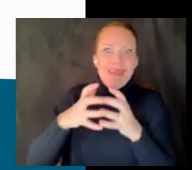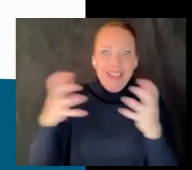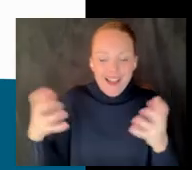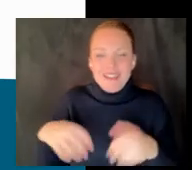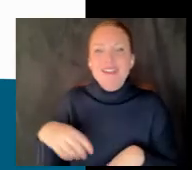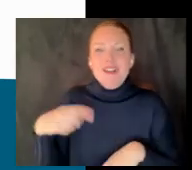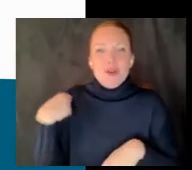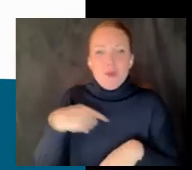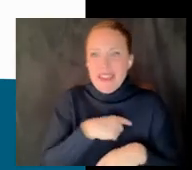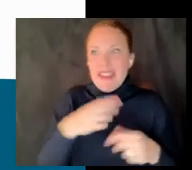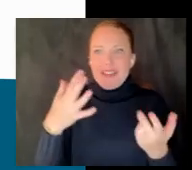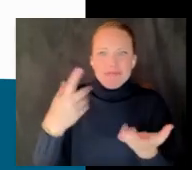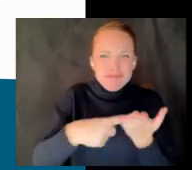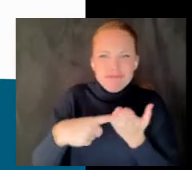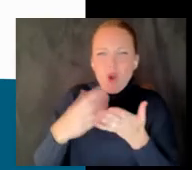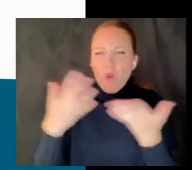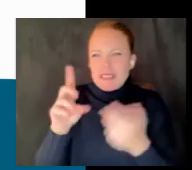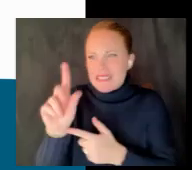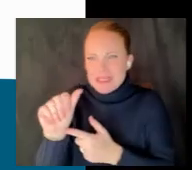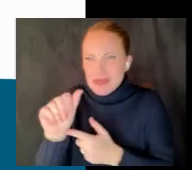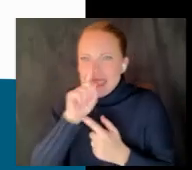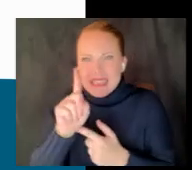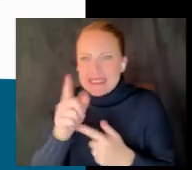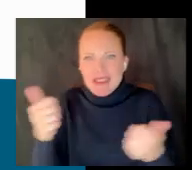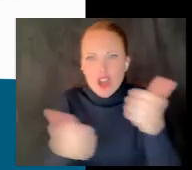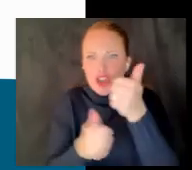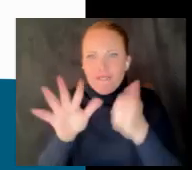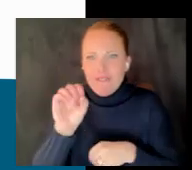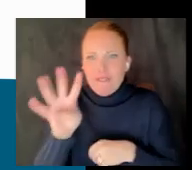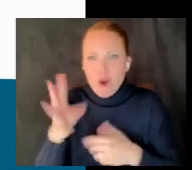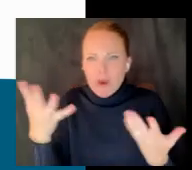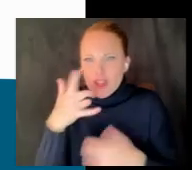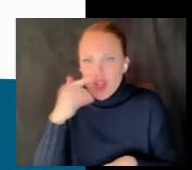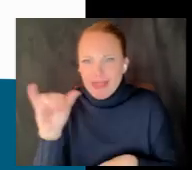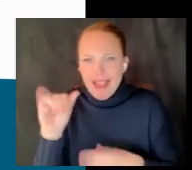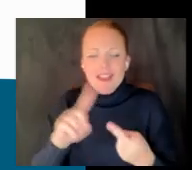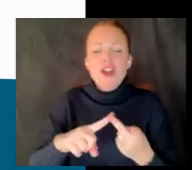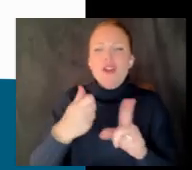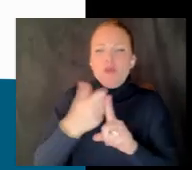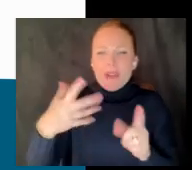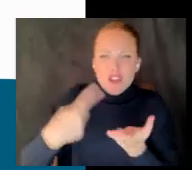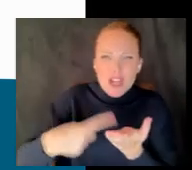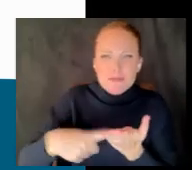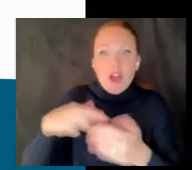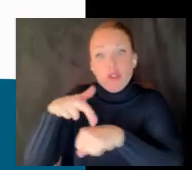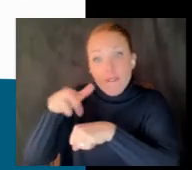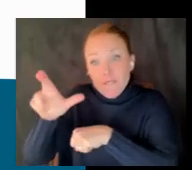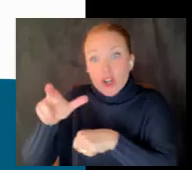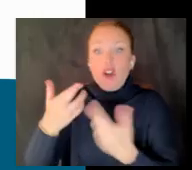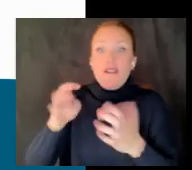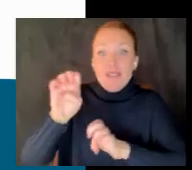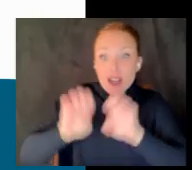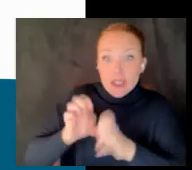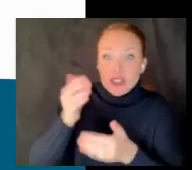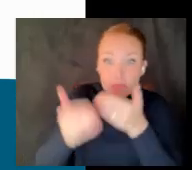explored an understanding of what a disability is under Section 504. We've walked through the referral and evaluation process